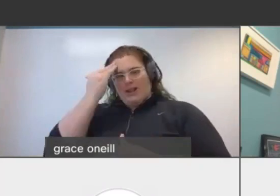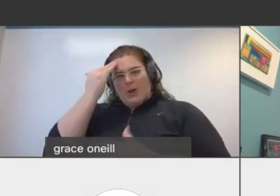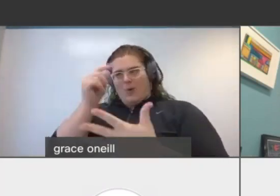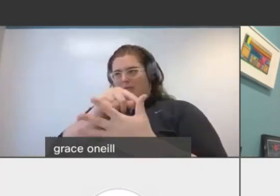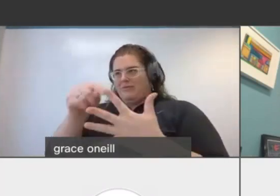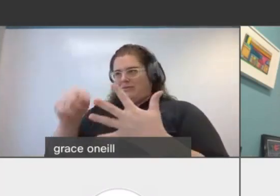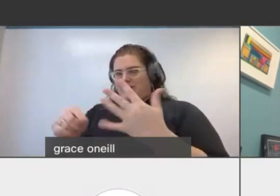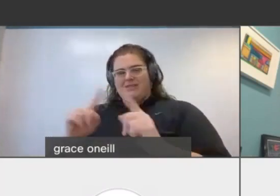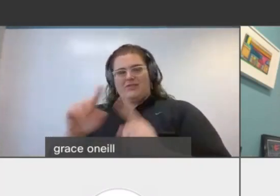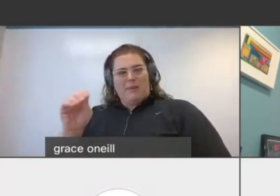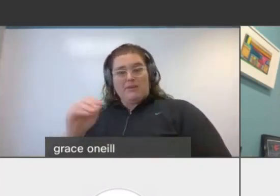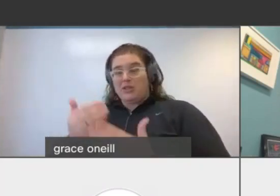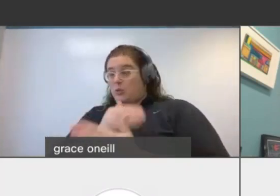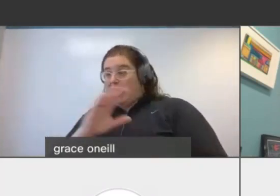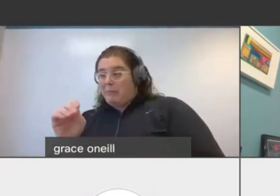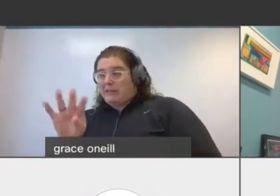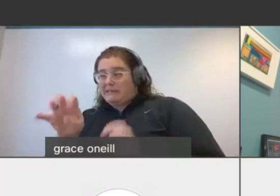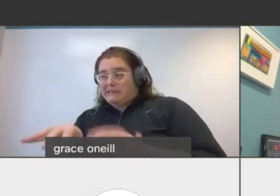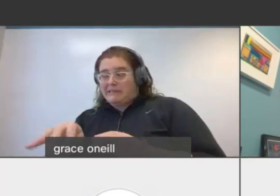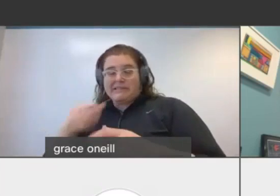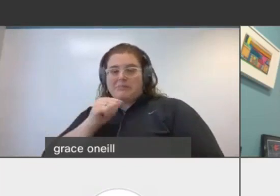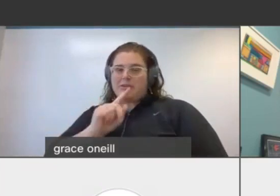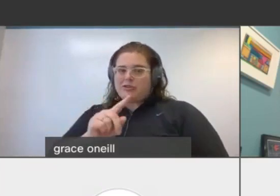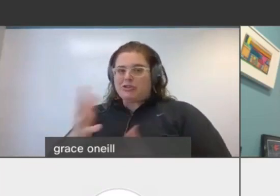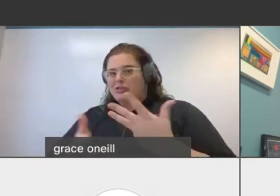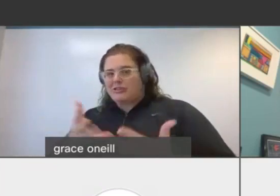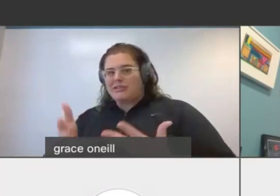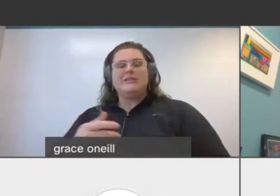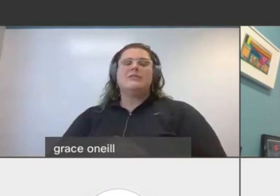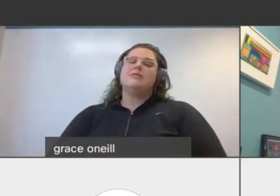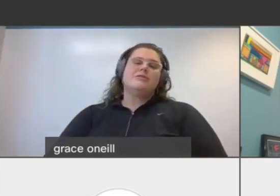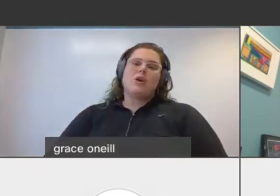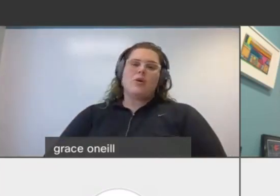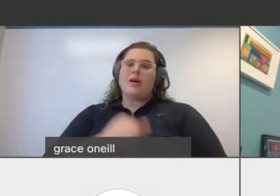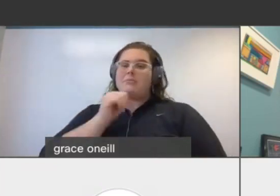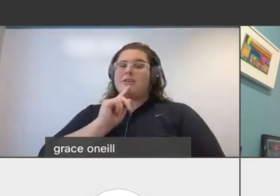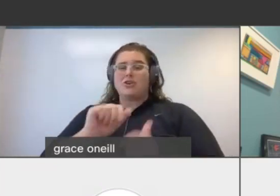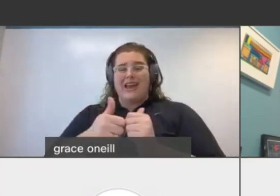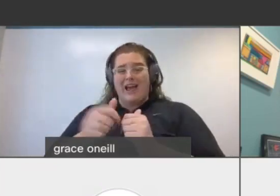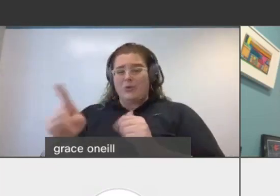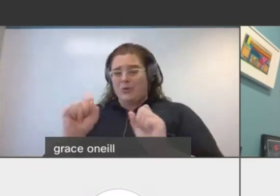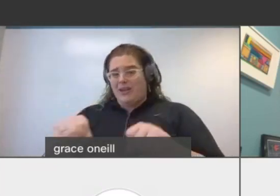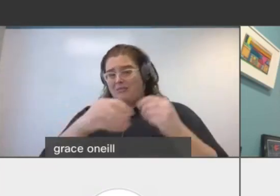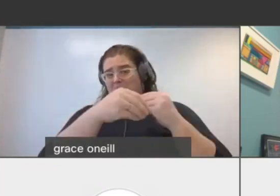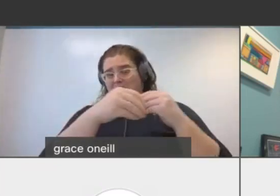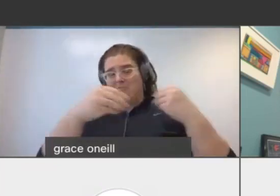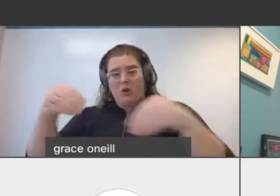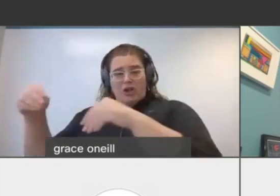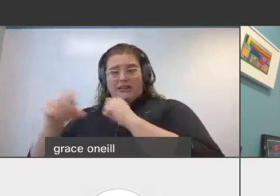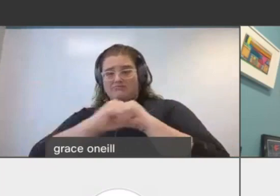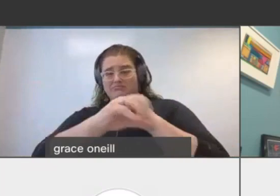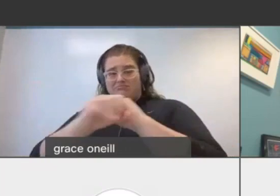it's, I'm not sure how to advise people about how you do marketing for your program.